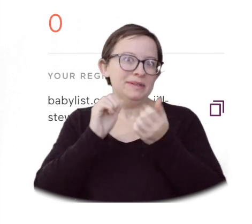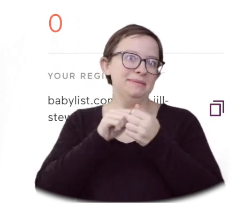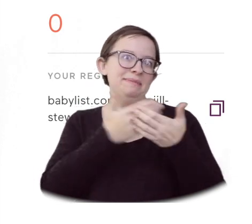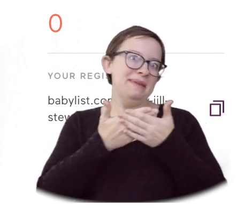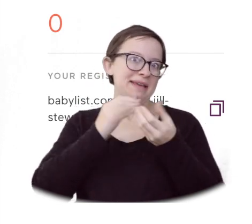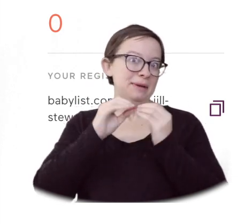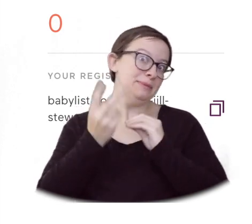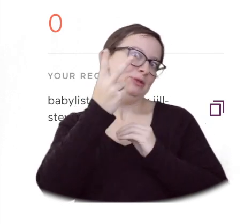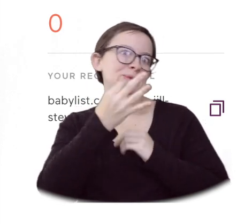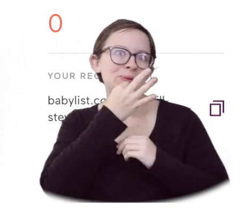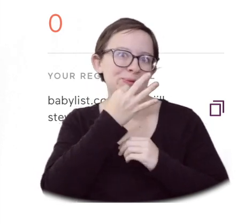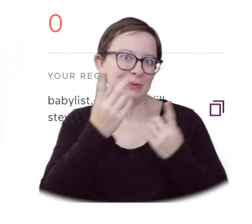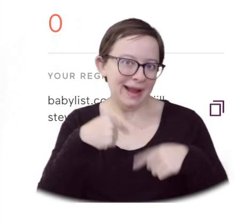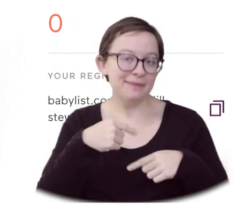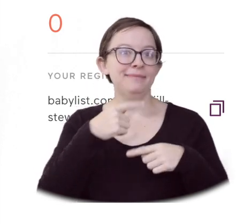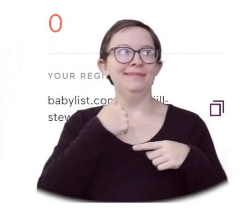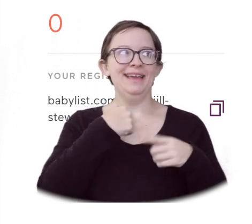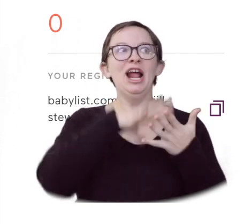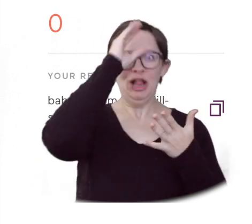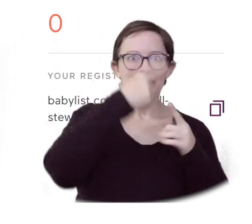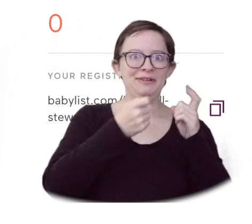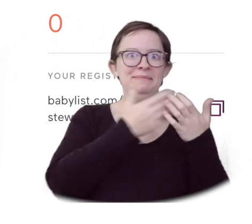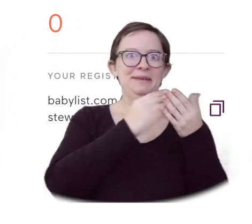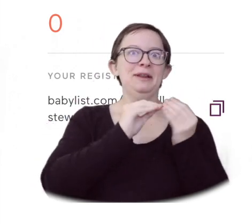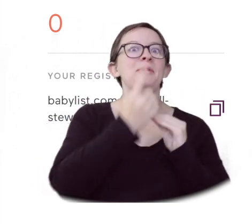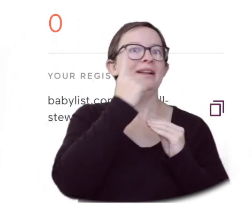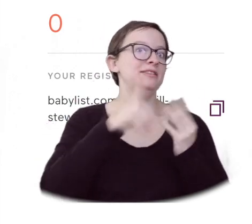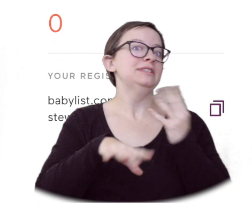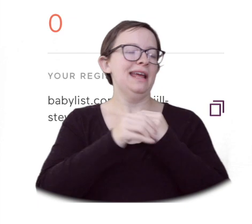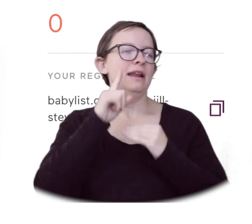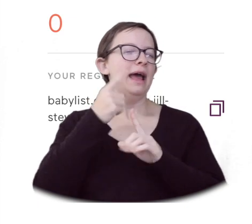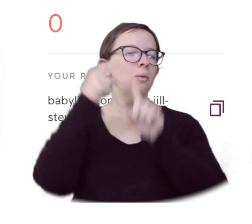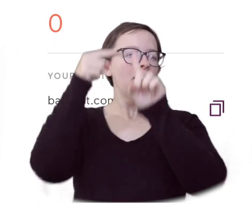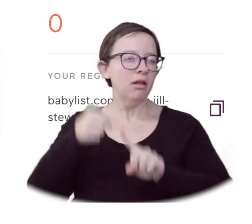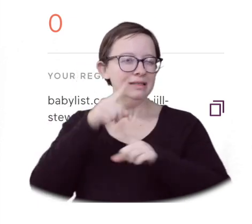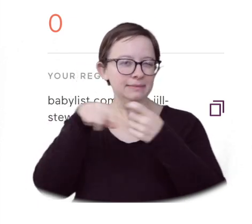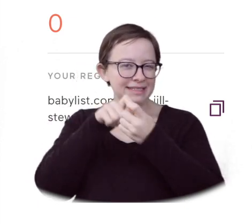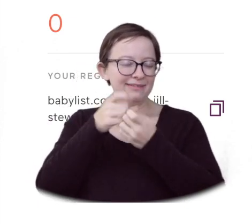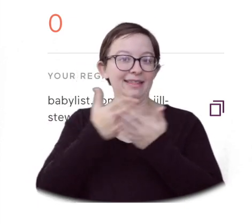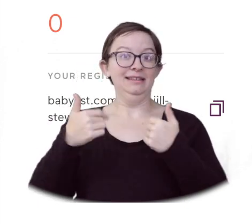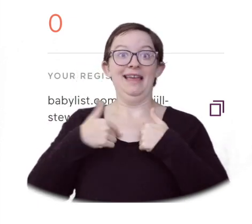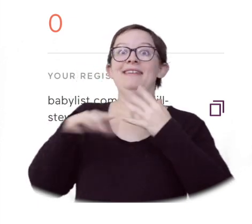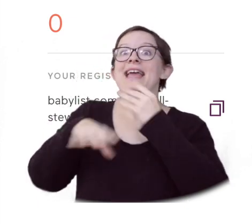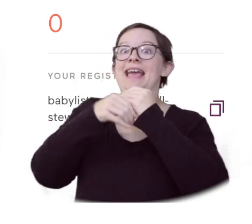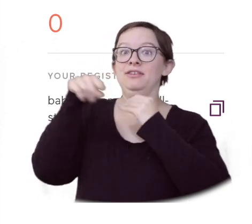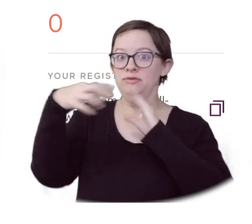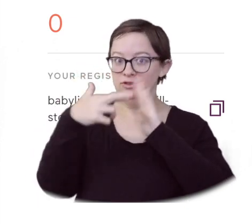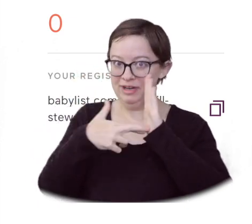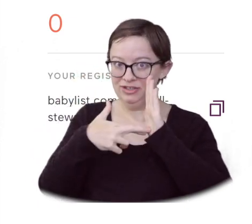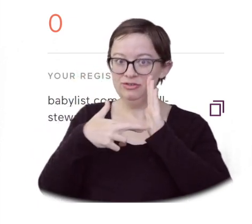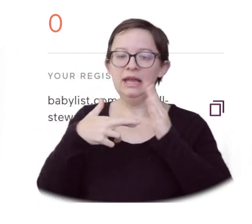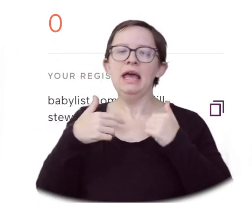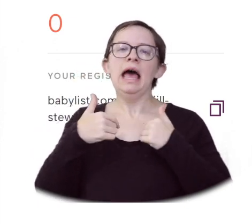noticed with baby number 2 on the way that I learned from baby number 1 I think you should put in here. Now I'm going to point out some items that I've added to